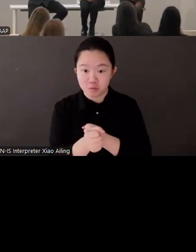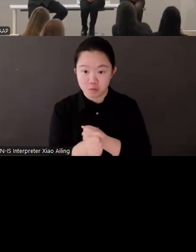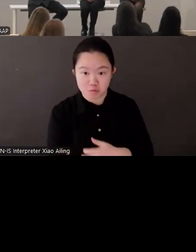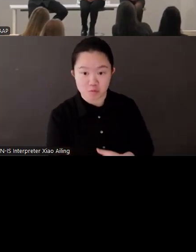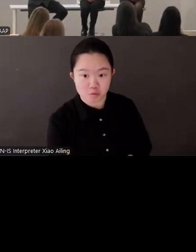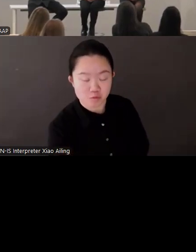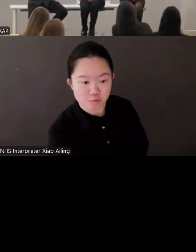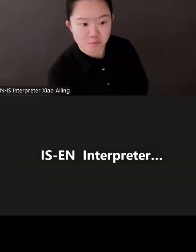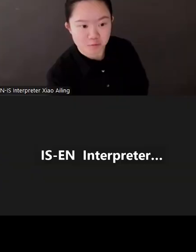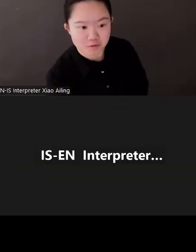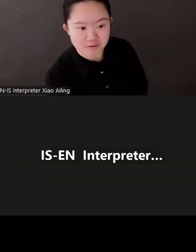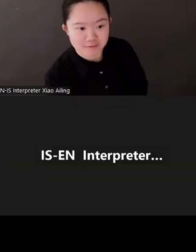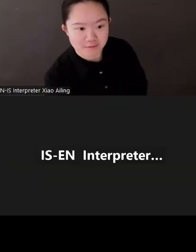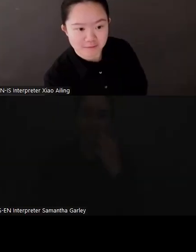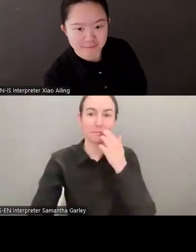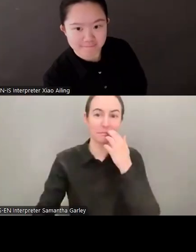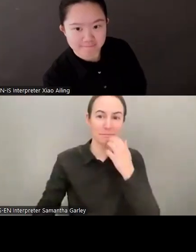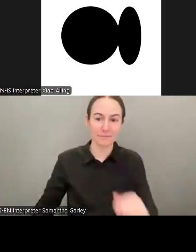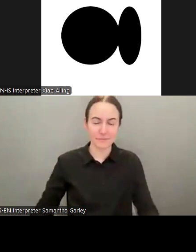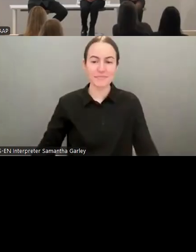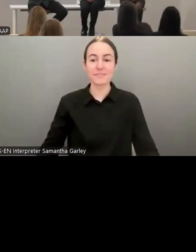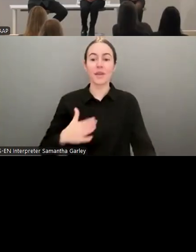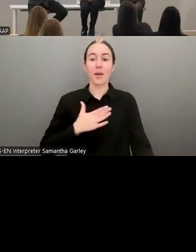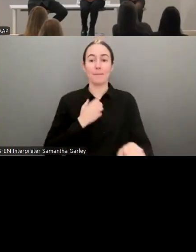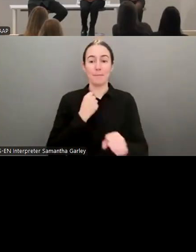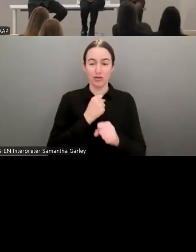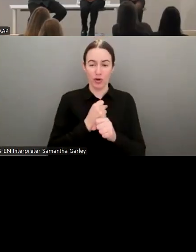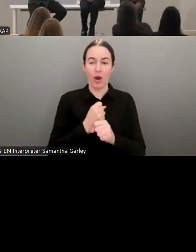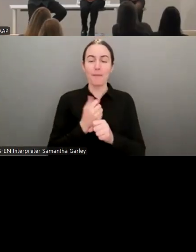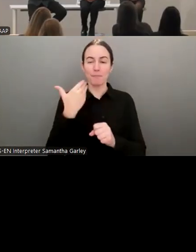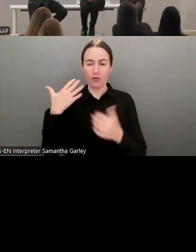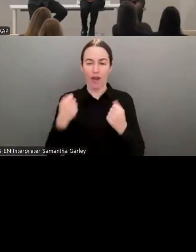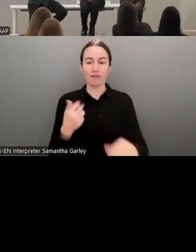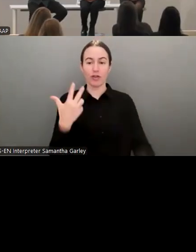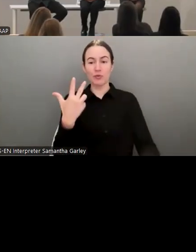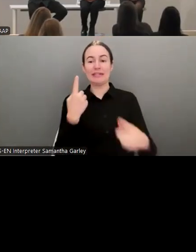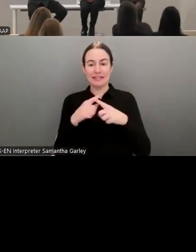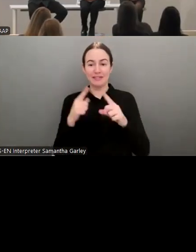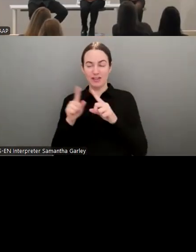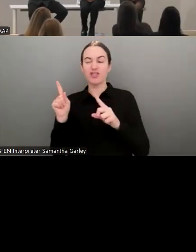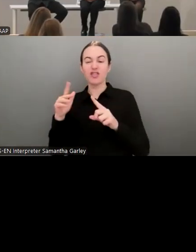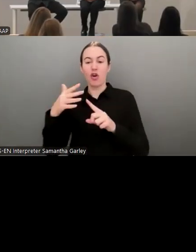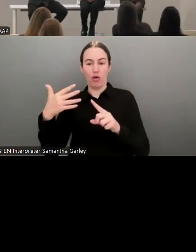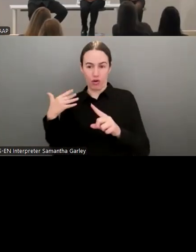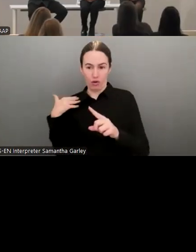of IAAP already. And I think the main reason was that we,